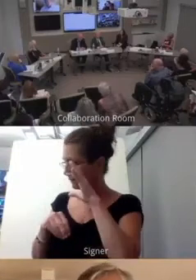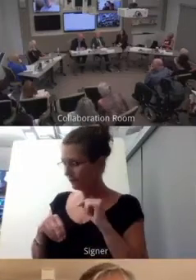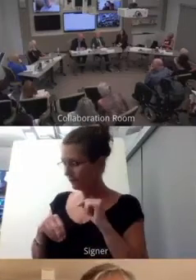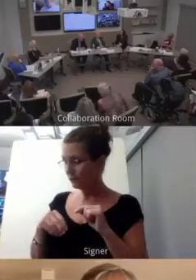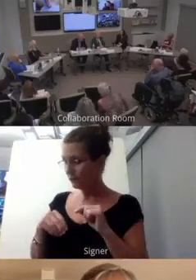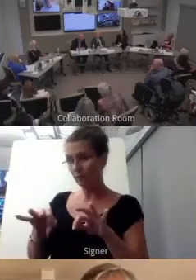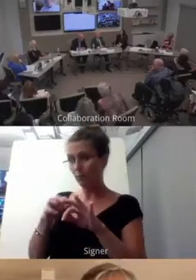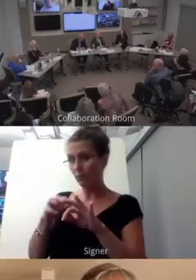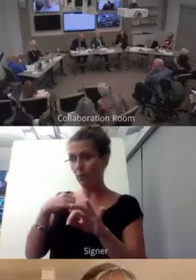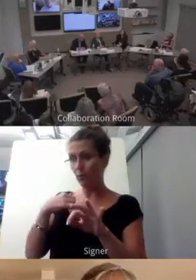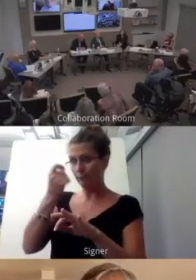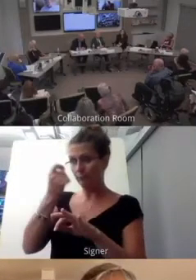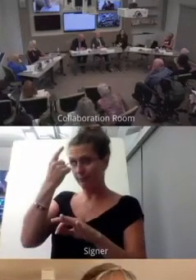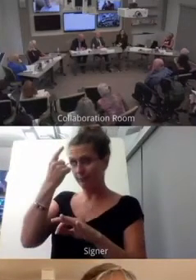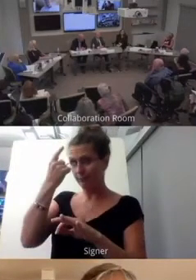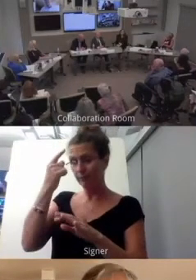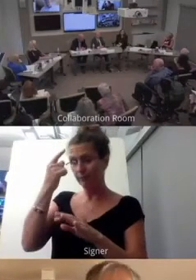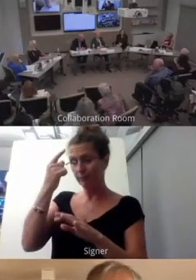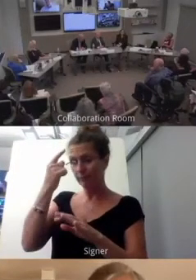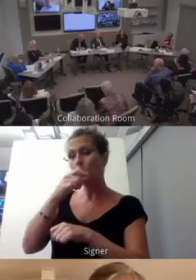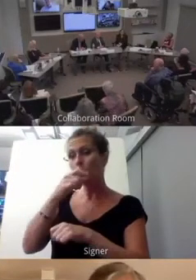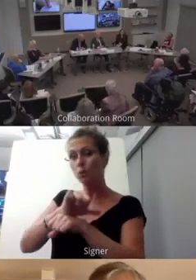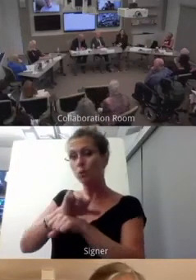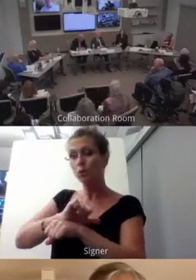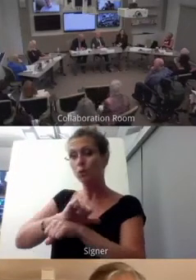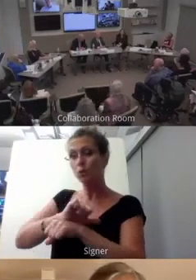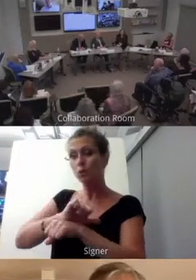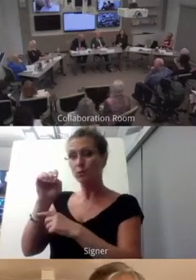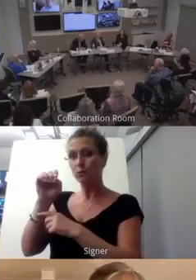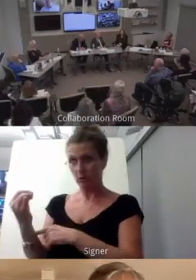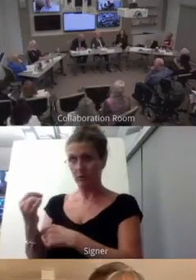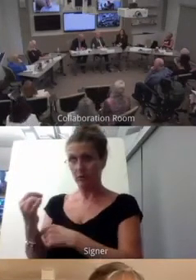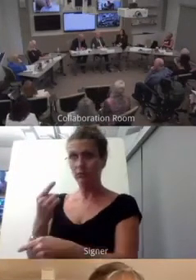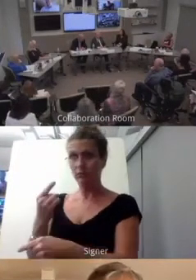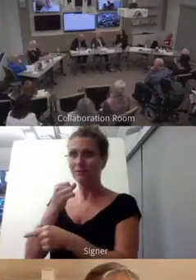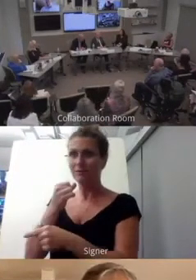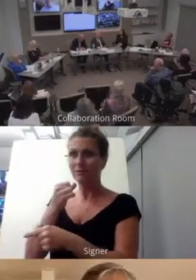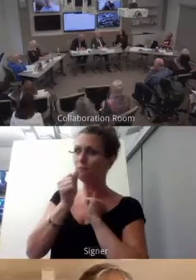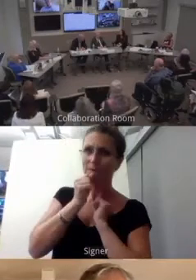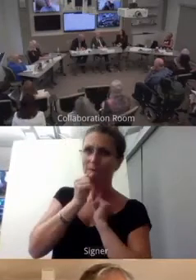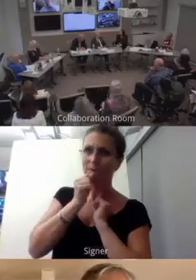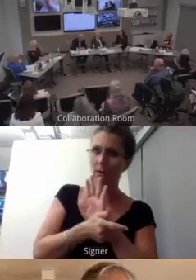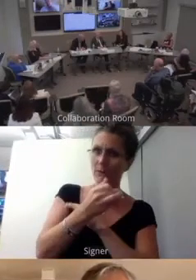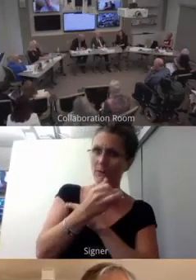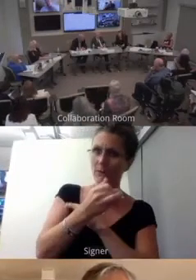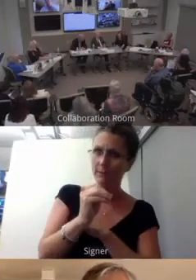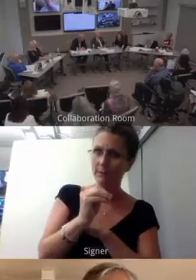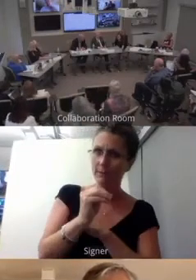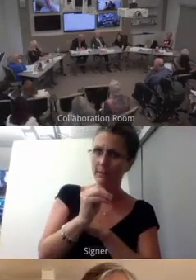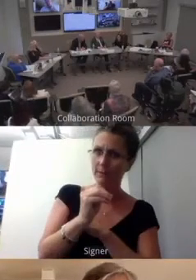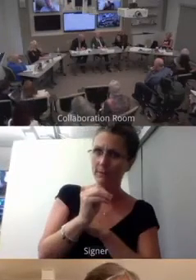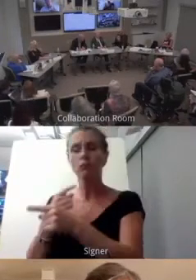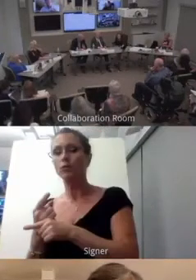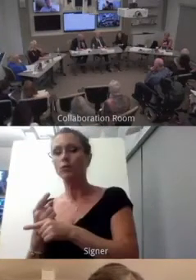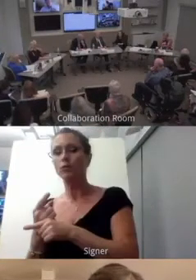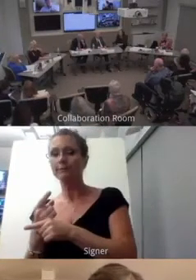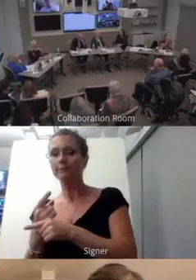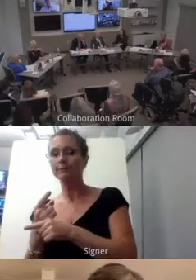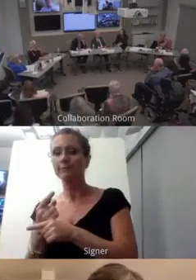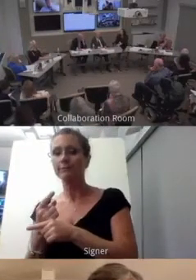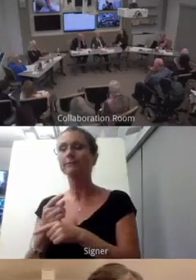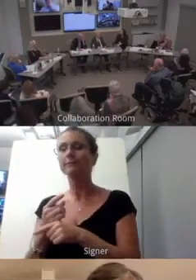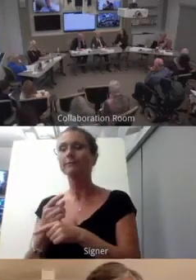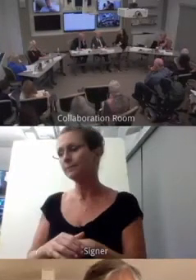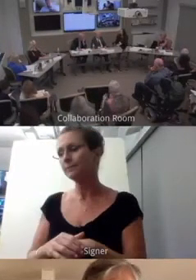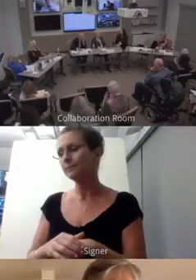the Department of Justice. It's not private lawyers. That's correct. And a number of the lawyers in this office